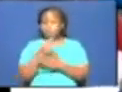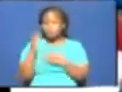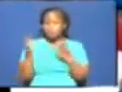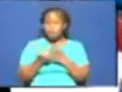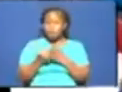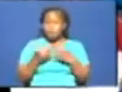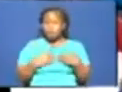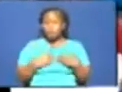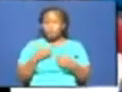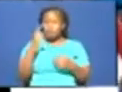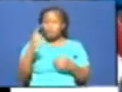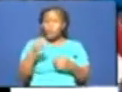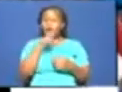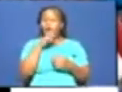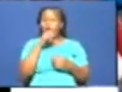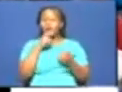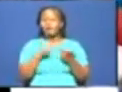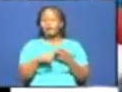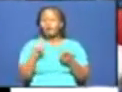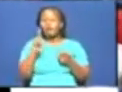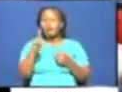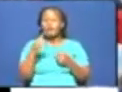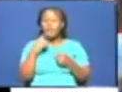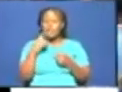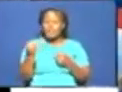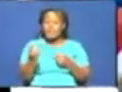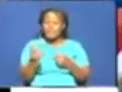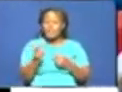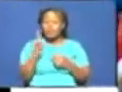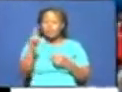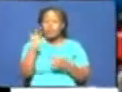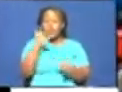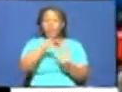man, one shilling, one vote.